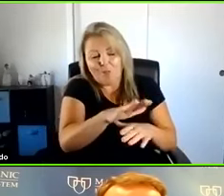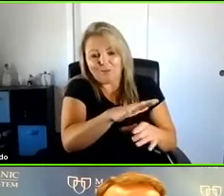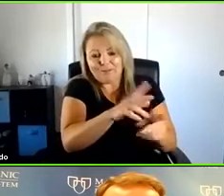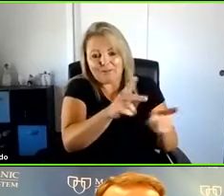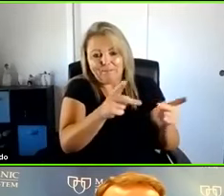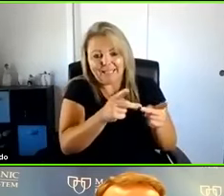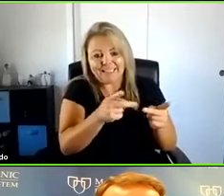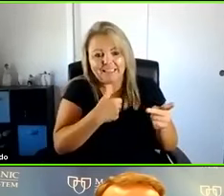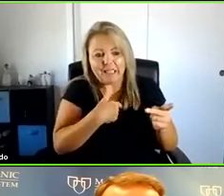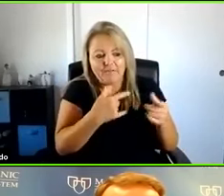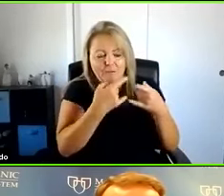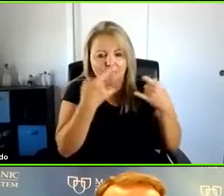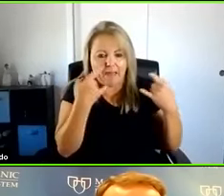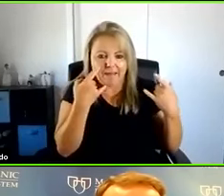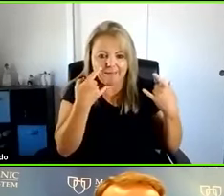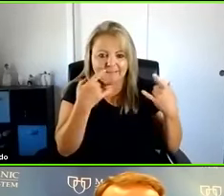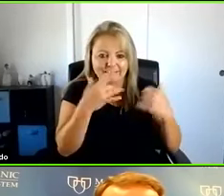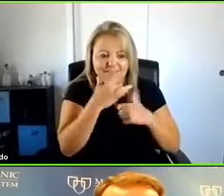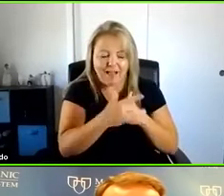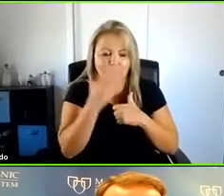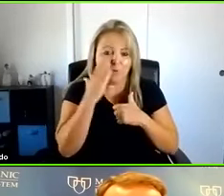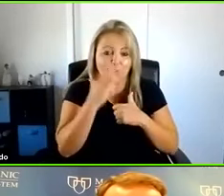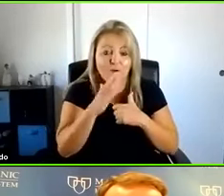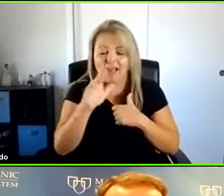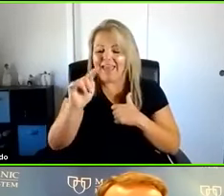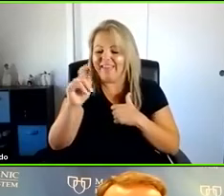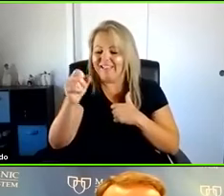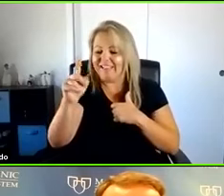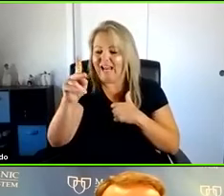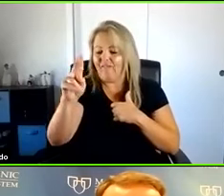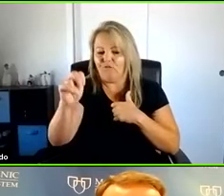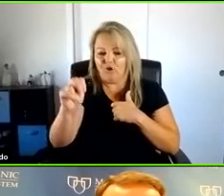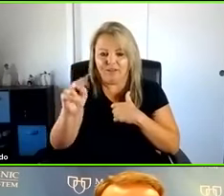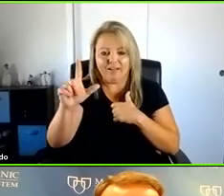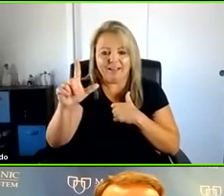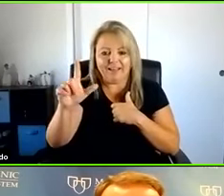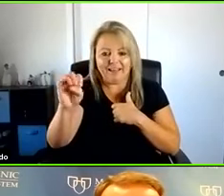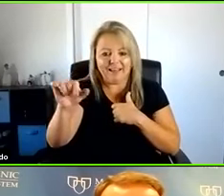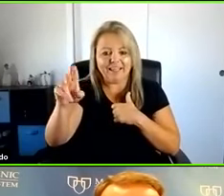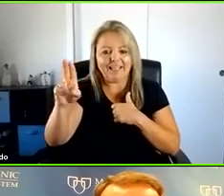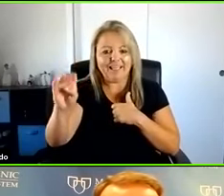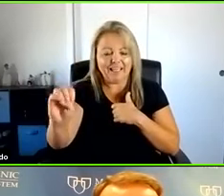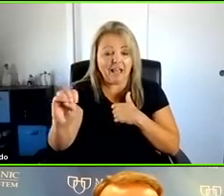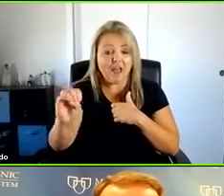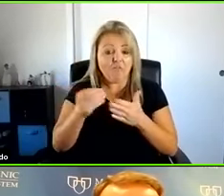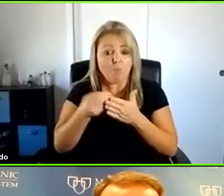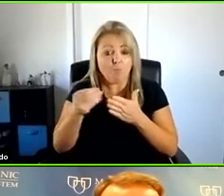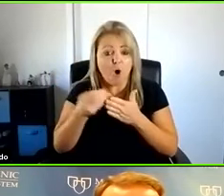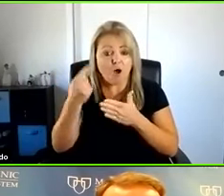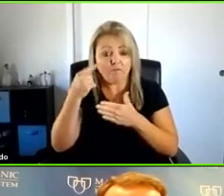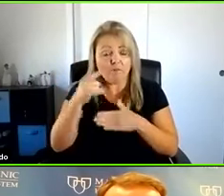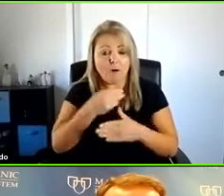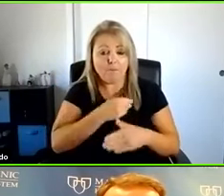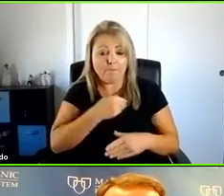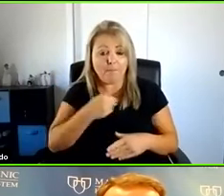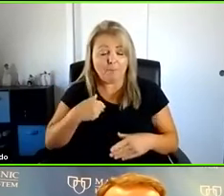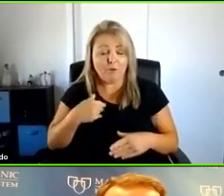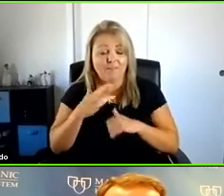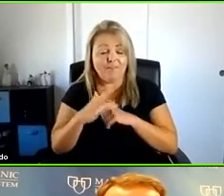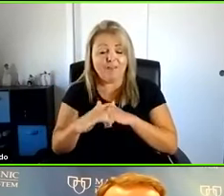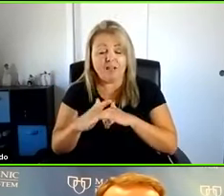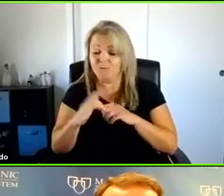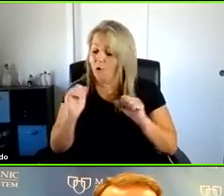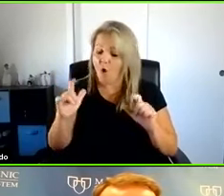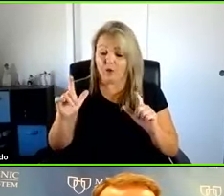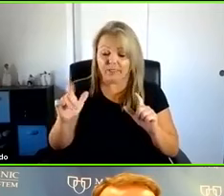will have a mask available for you. And the Tavern League has purchased those masks for their members to have available, so that all you need to